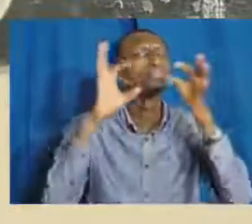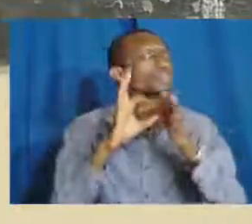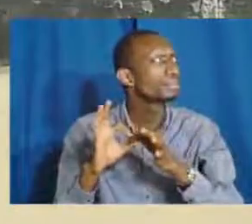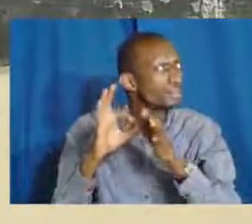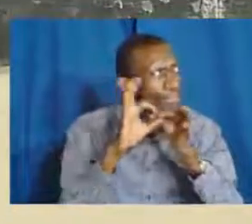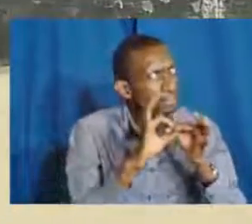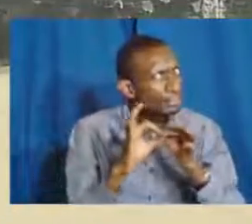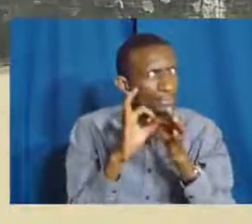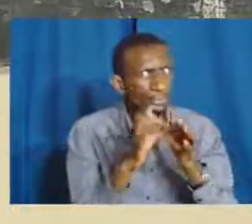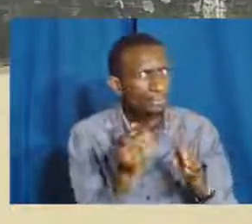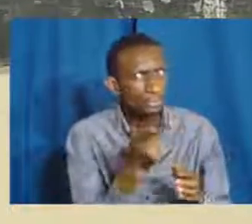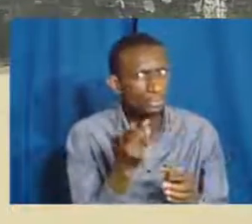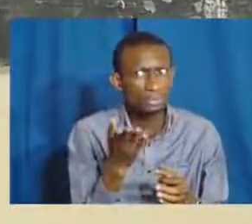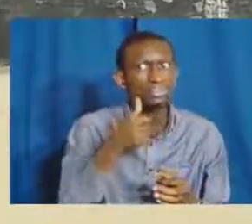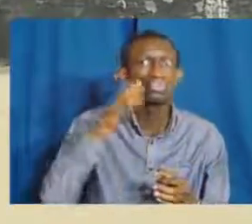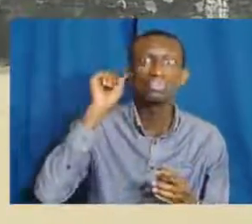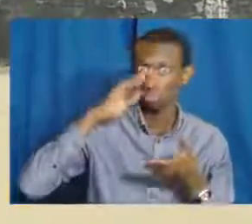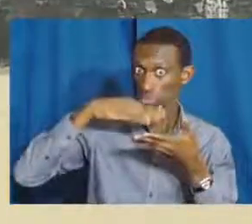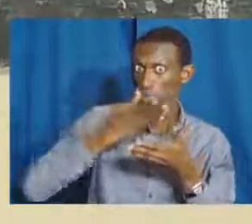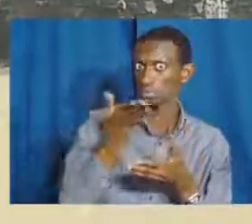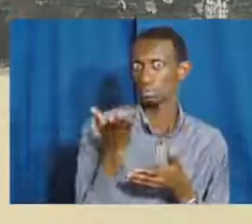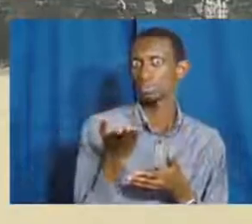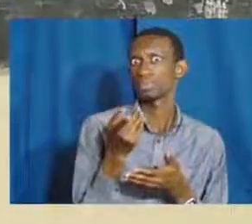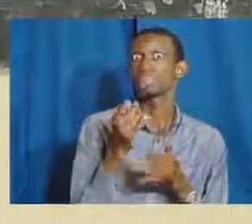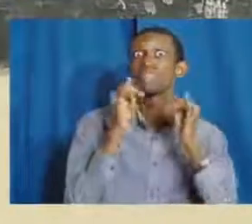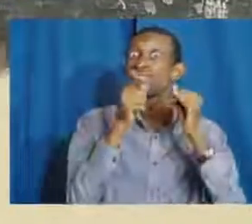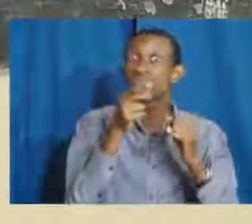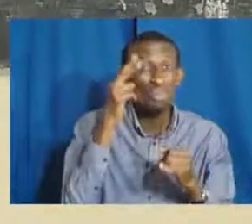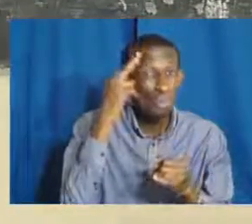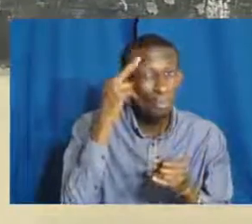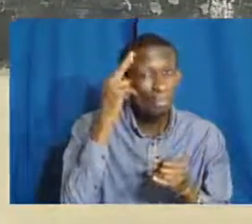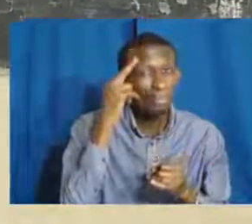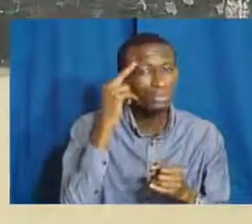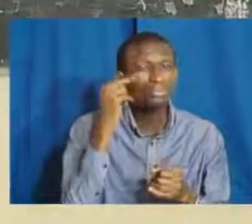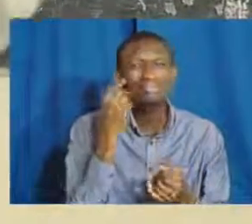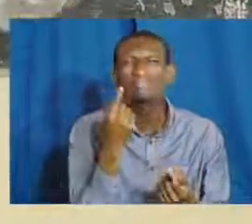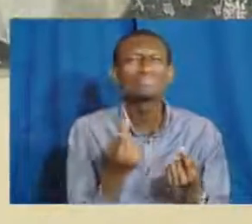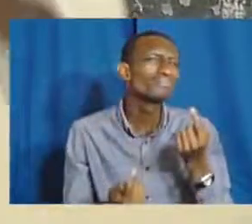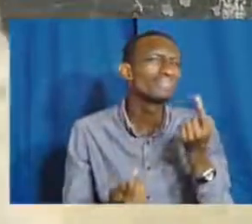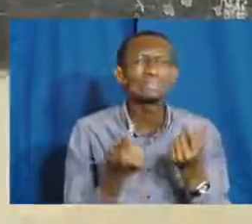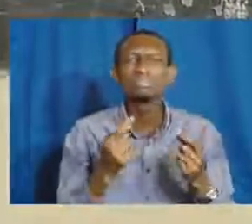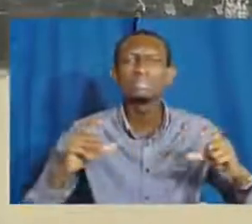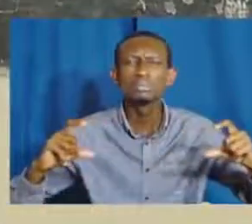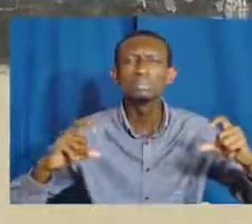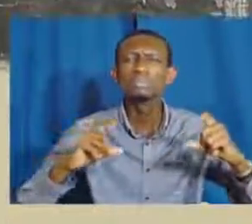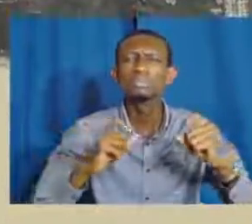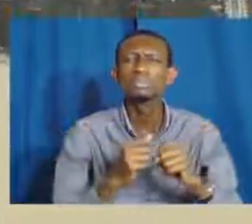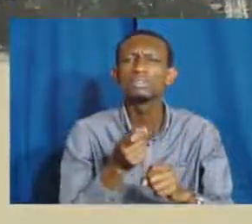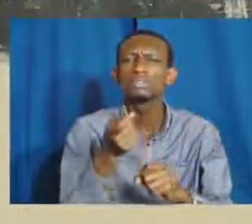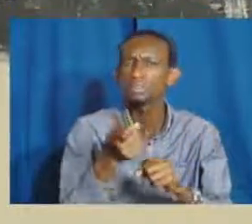And if you remember what happened, some elements of the same chemical